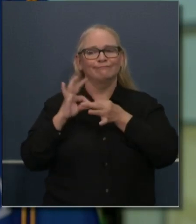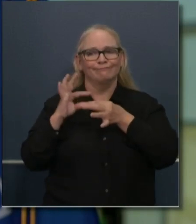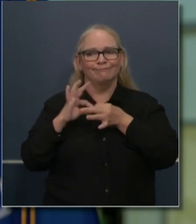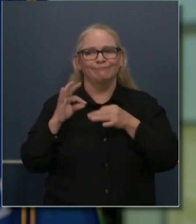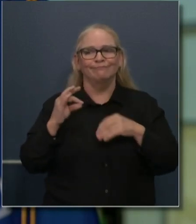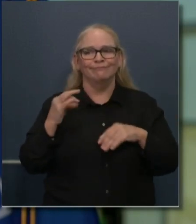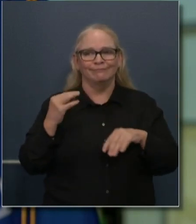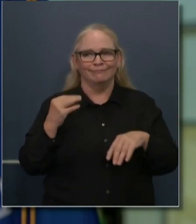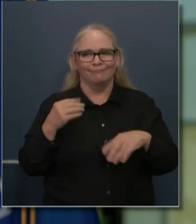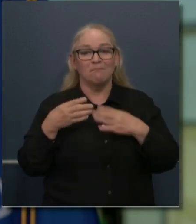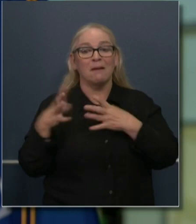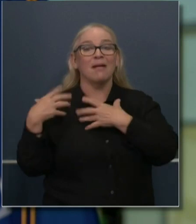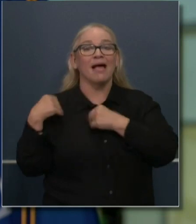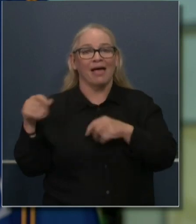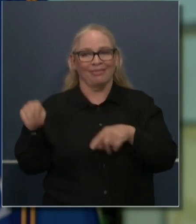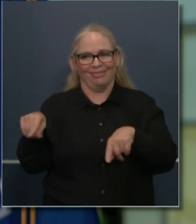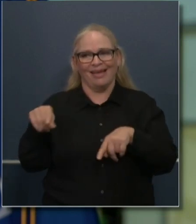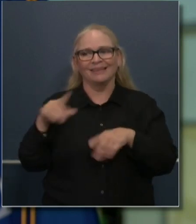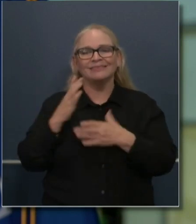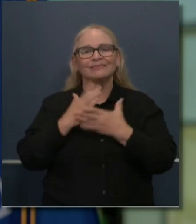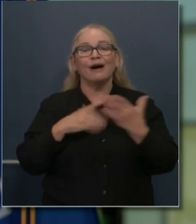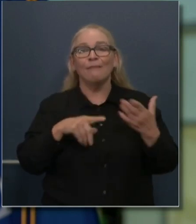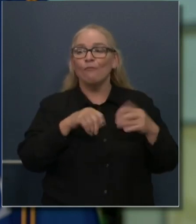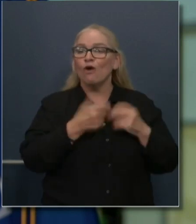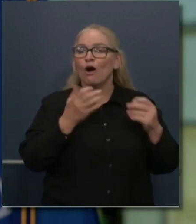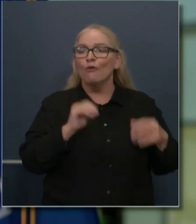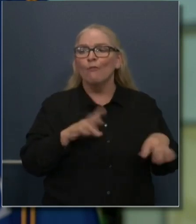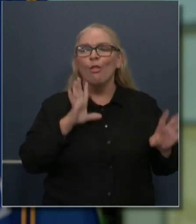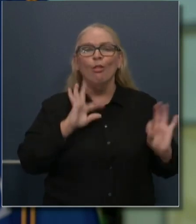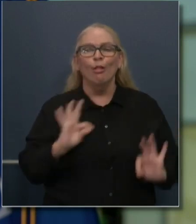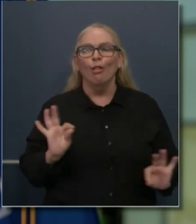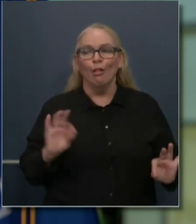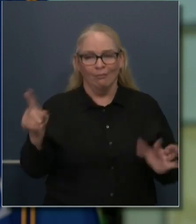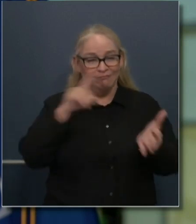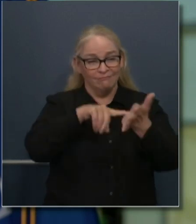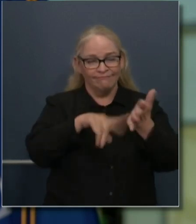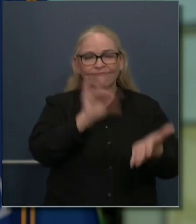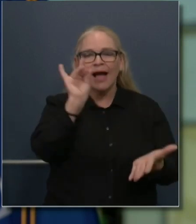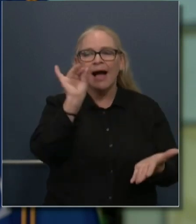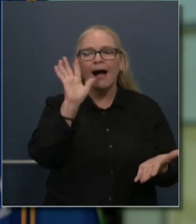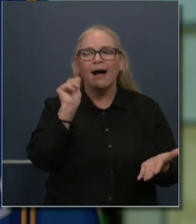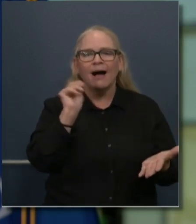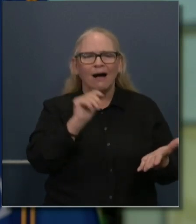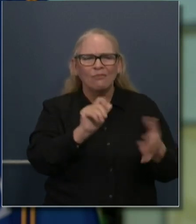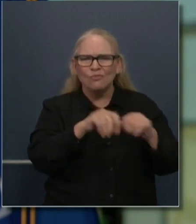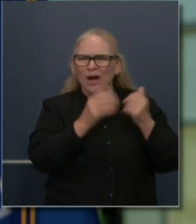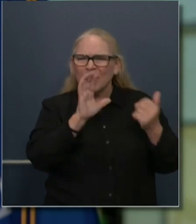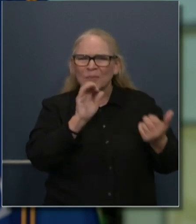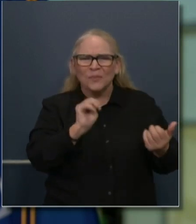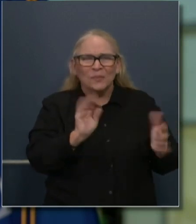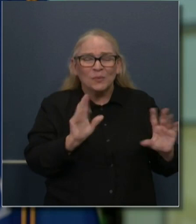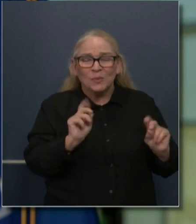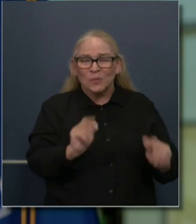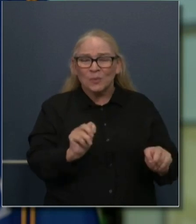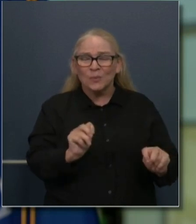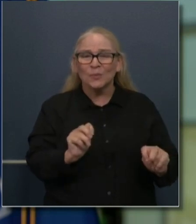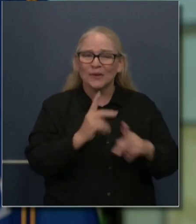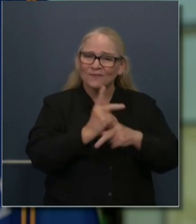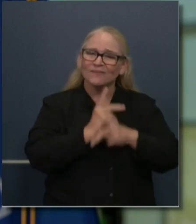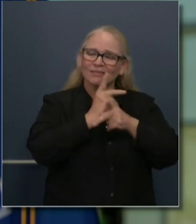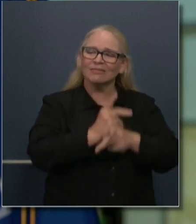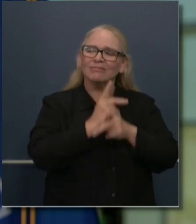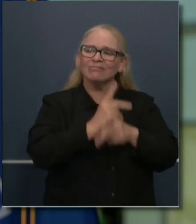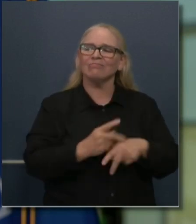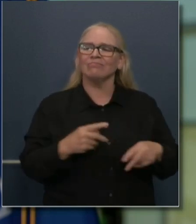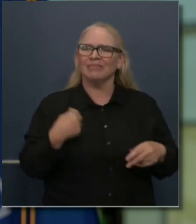reinforces how easy it is to forget that, we could be 90% pure in terms of our efforts and